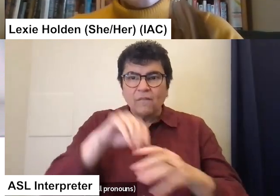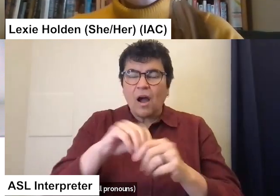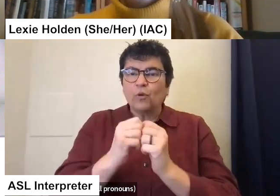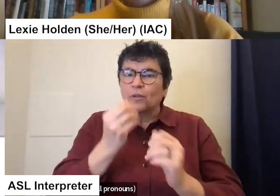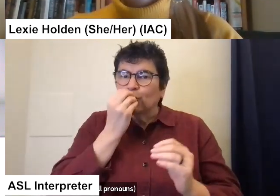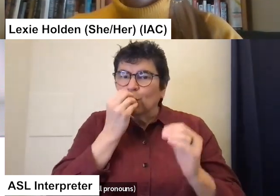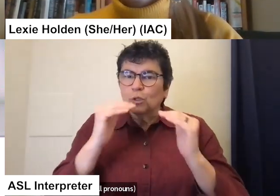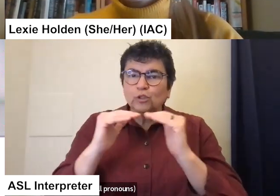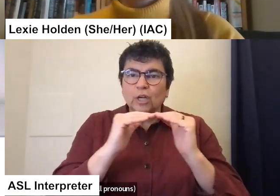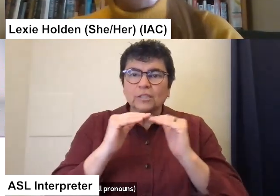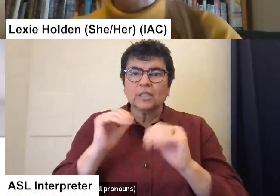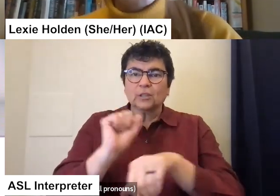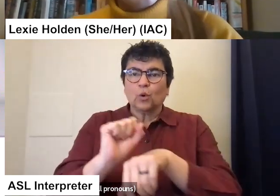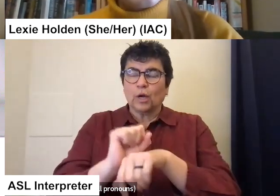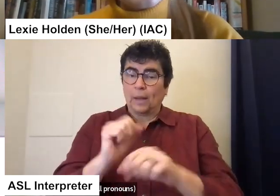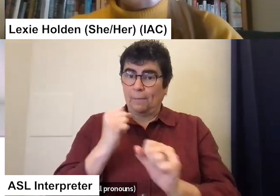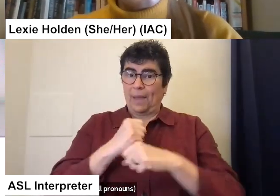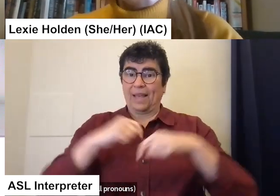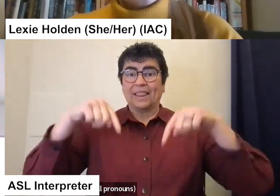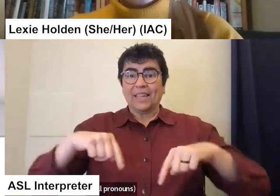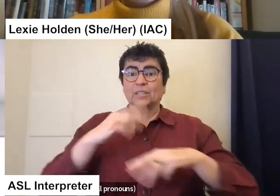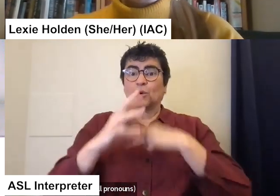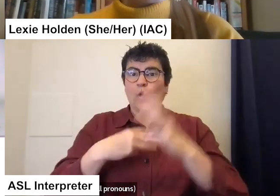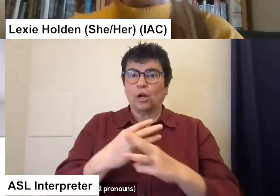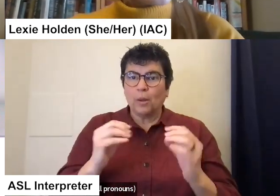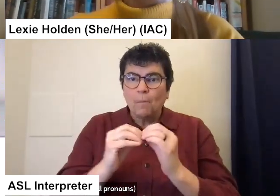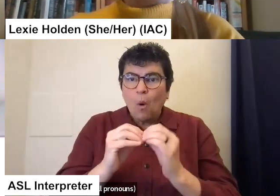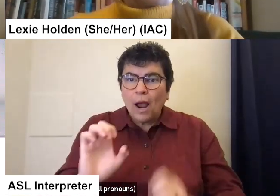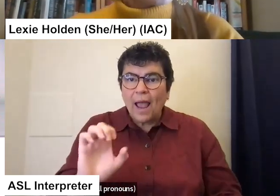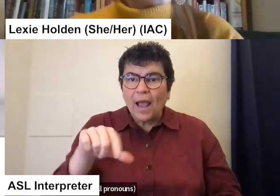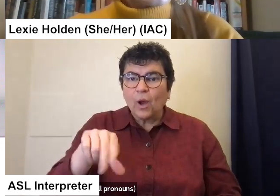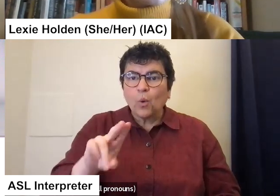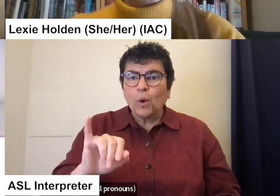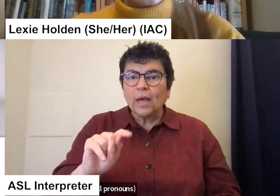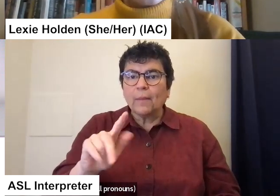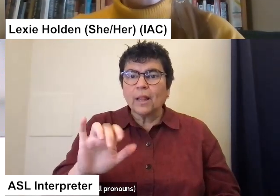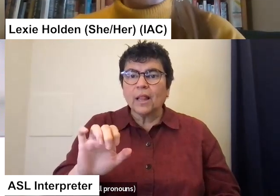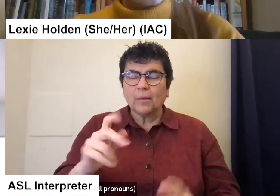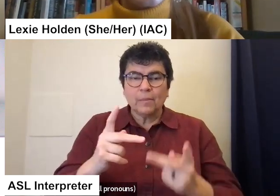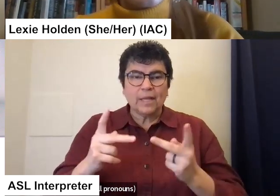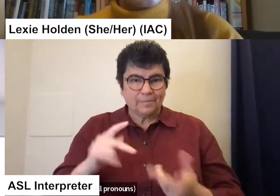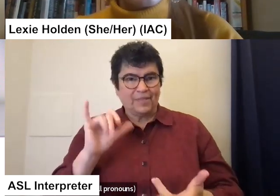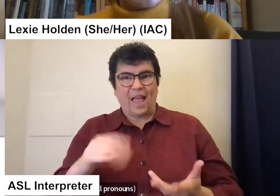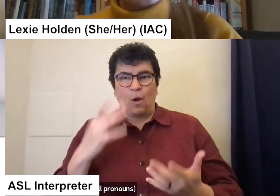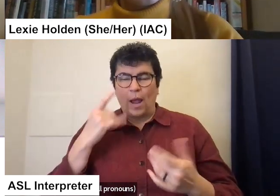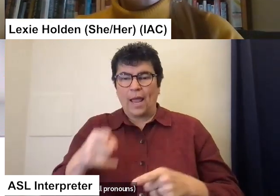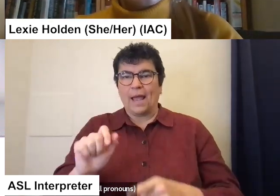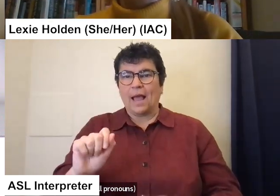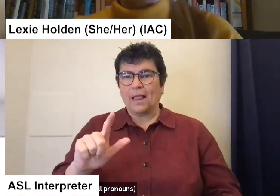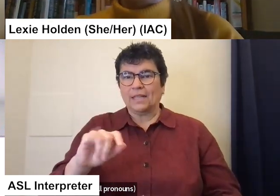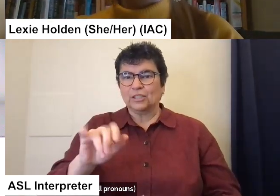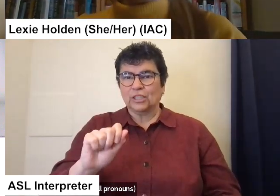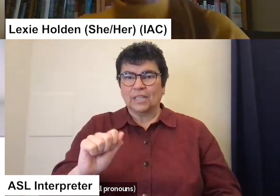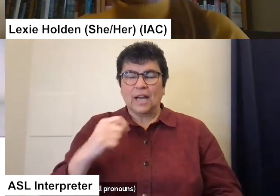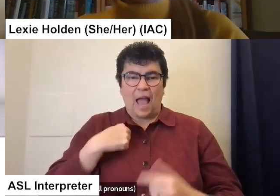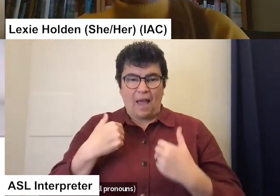in making this world a more equitable place? And Allilsa, I'll let you go first. That way Tony has a second to think about it. So I